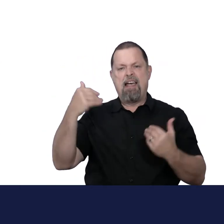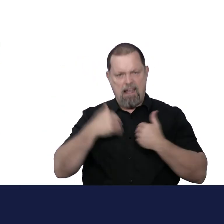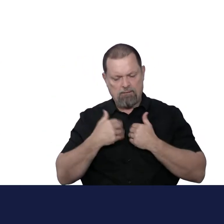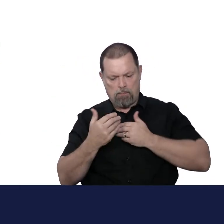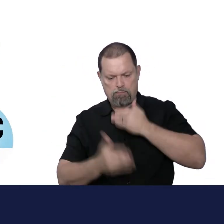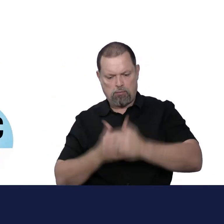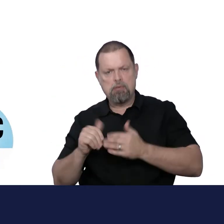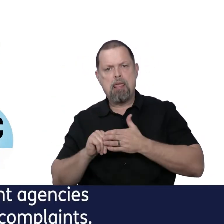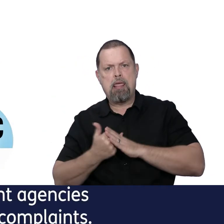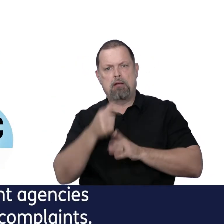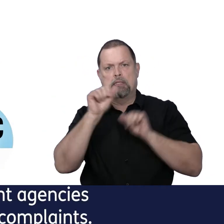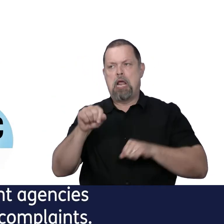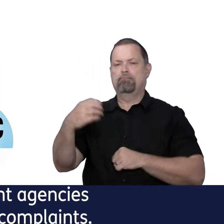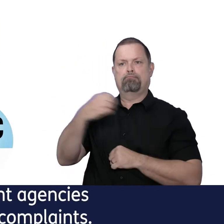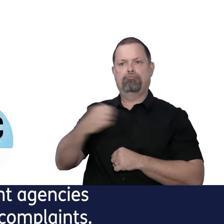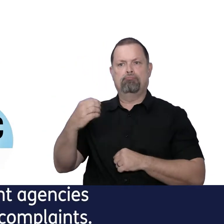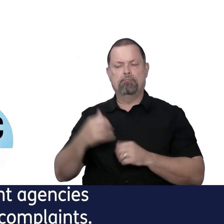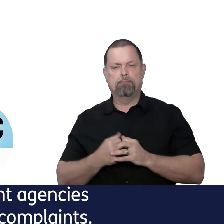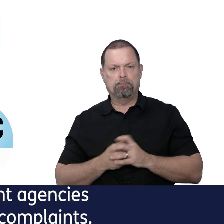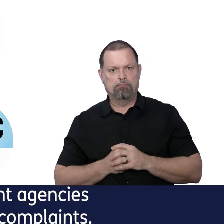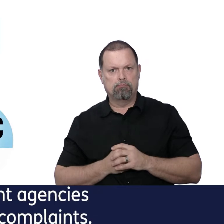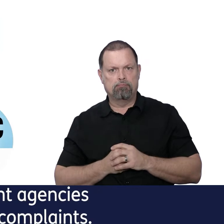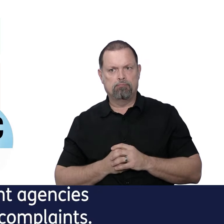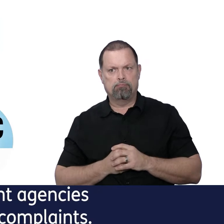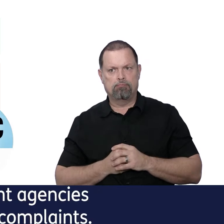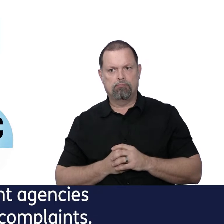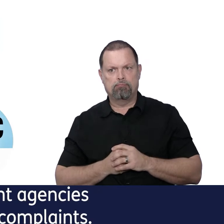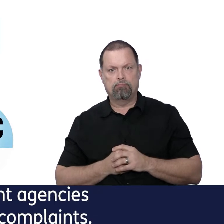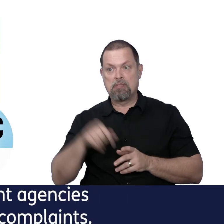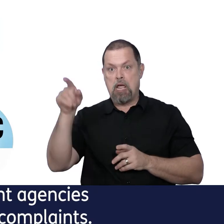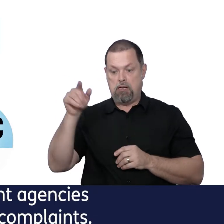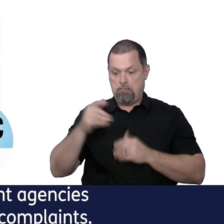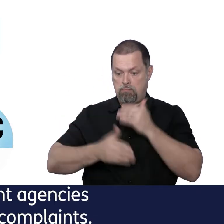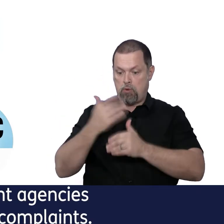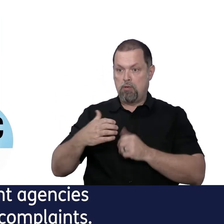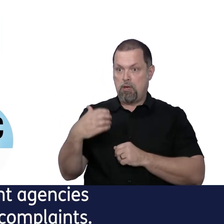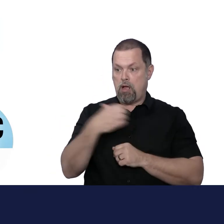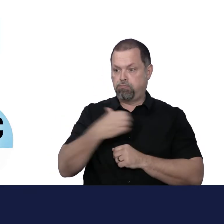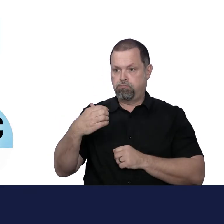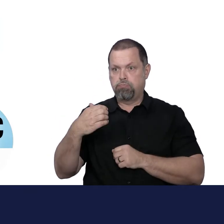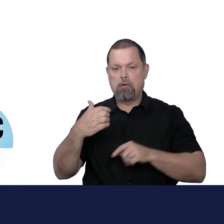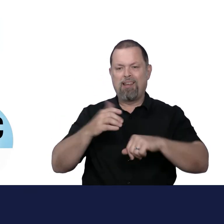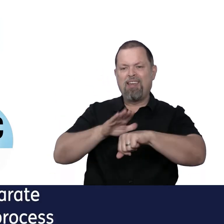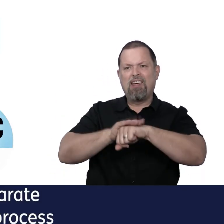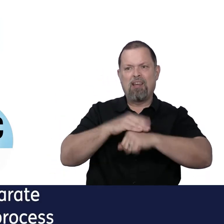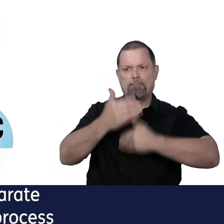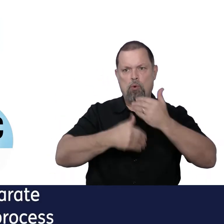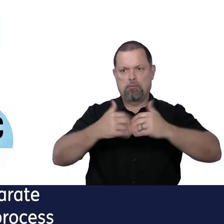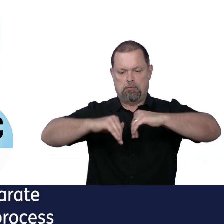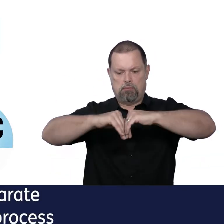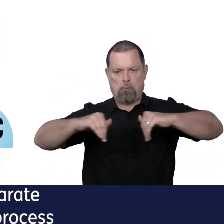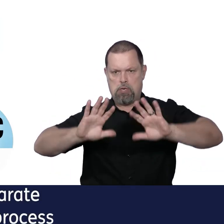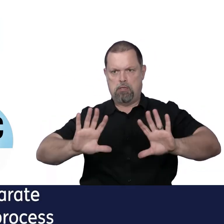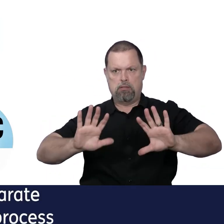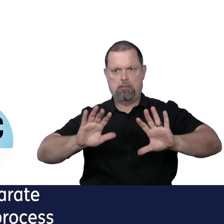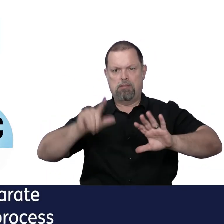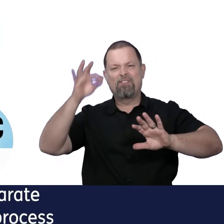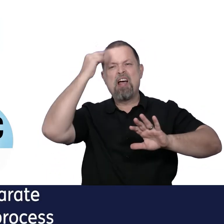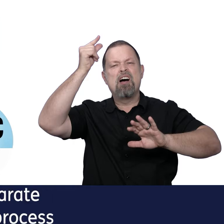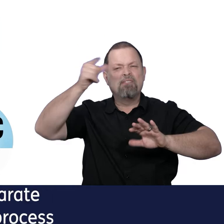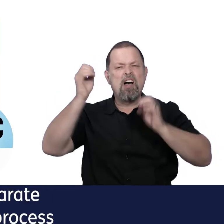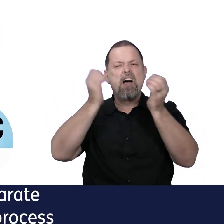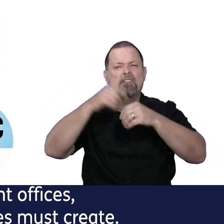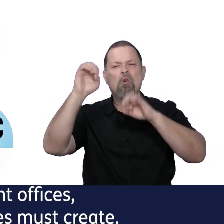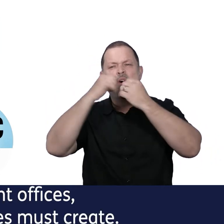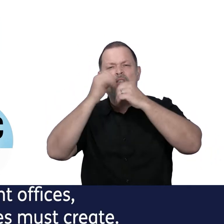CRTC. Each of these government agencies has a process to handle complaints. This process is separate from the